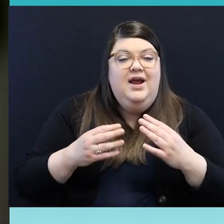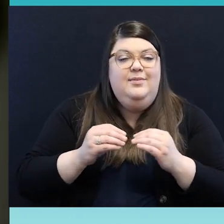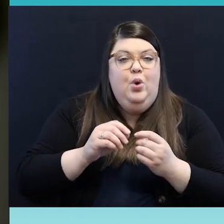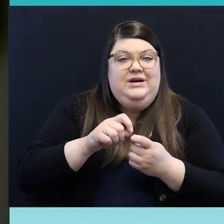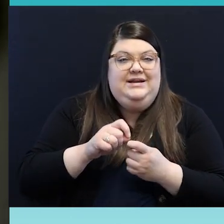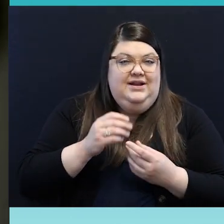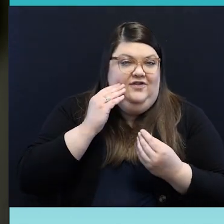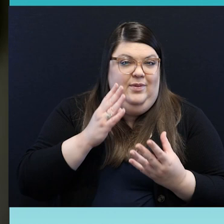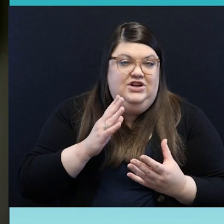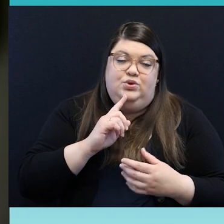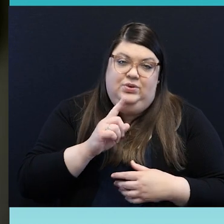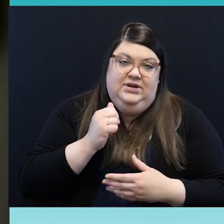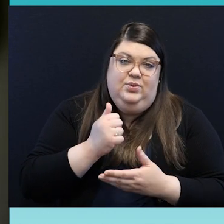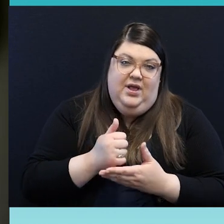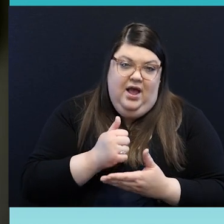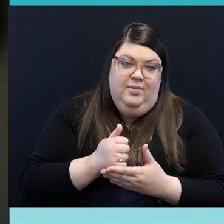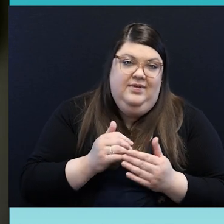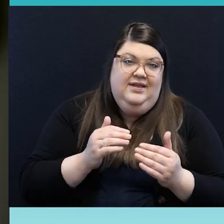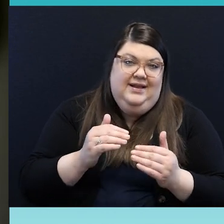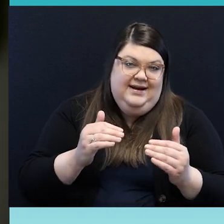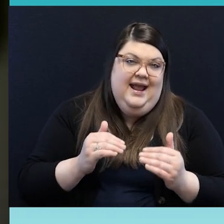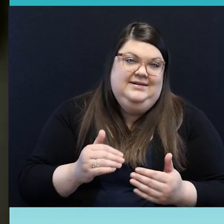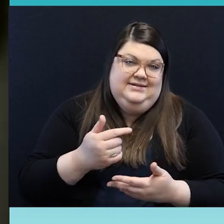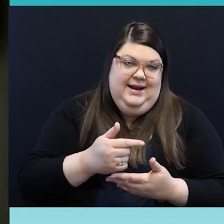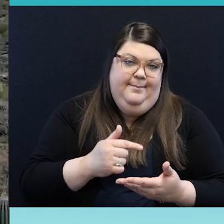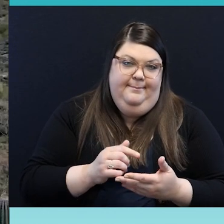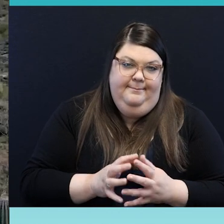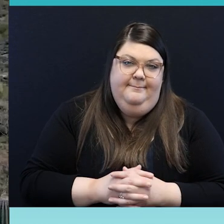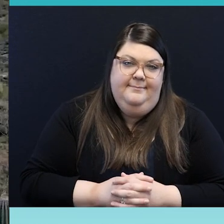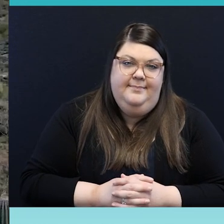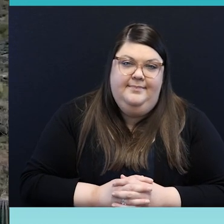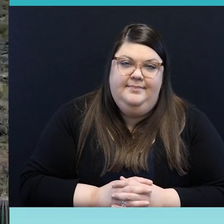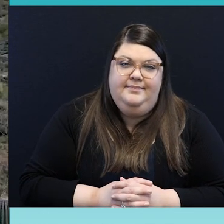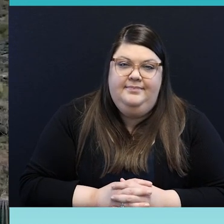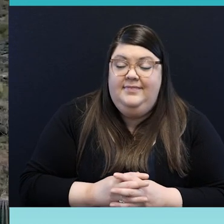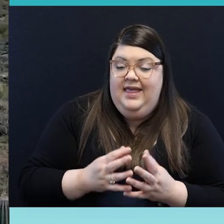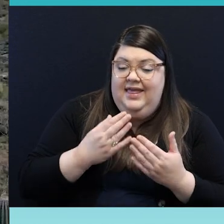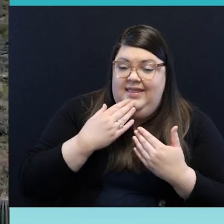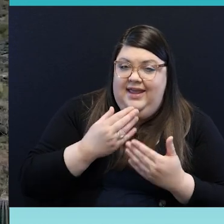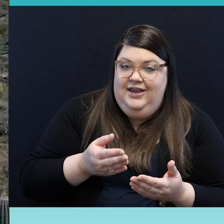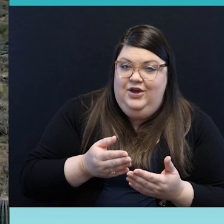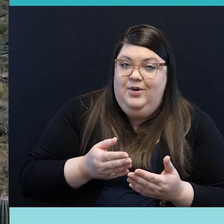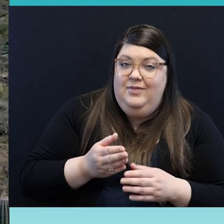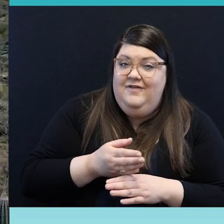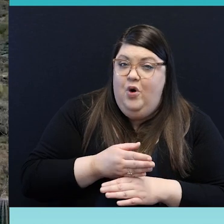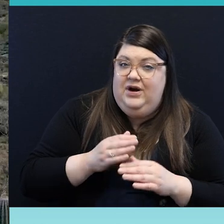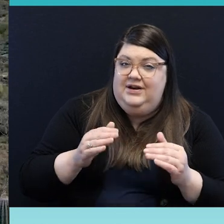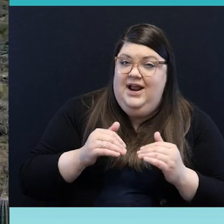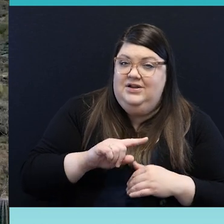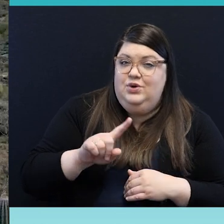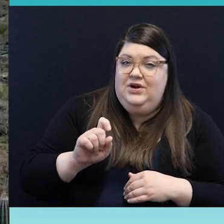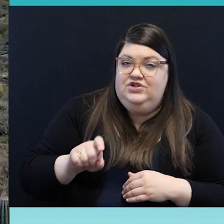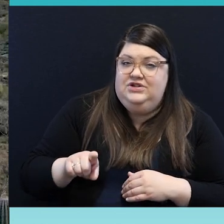that's really going to help the next step. Thanks. And before we go to the next